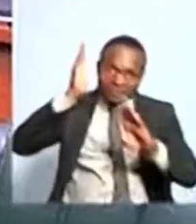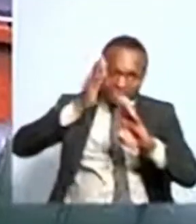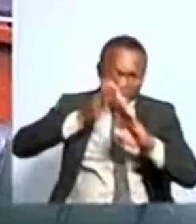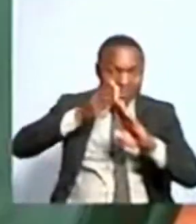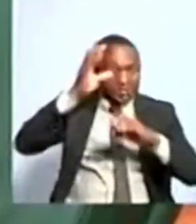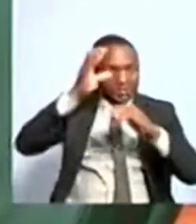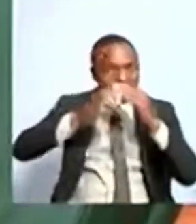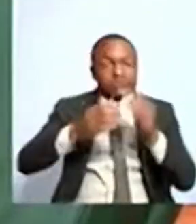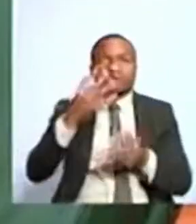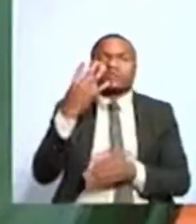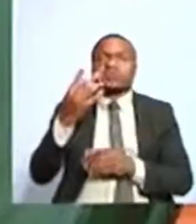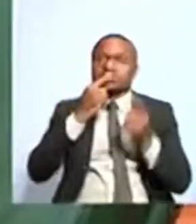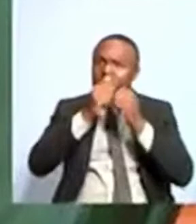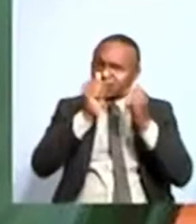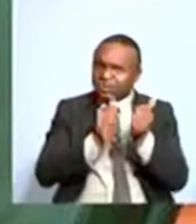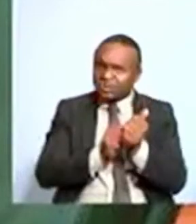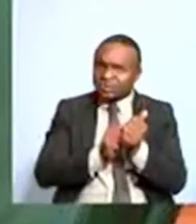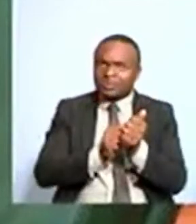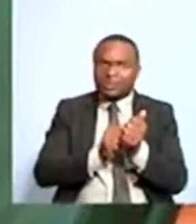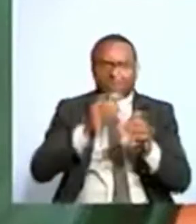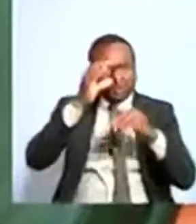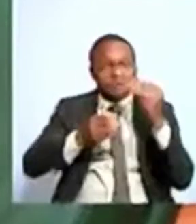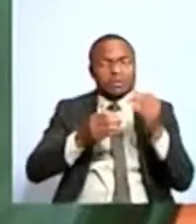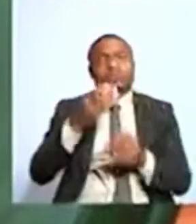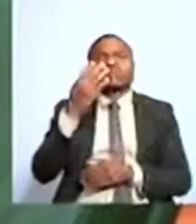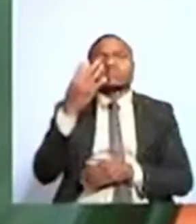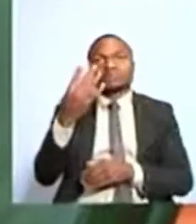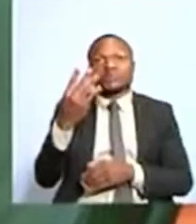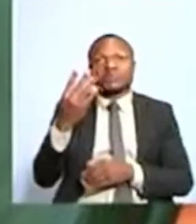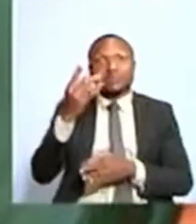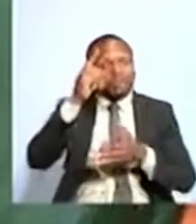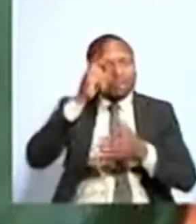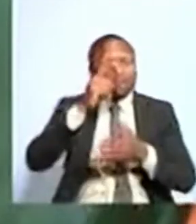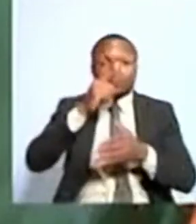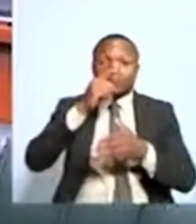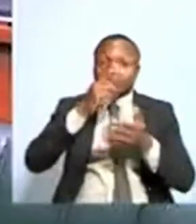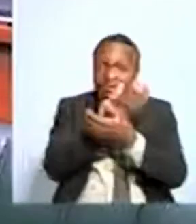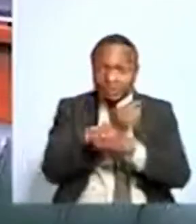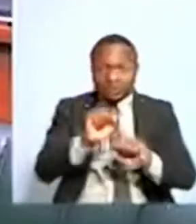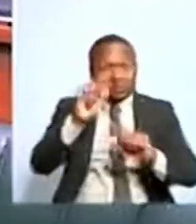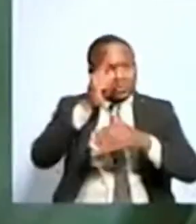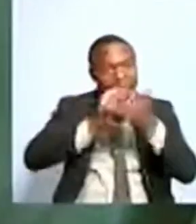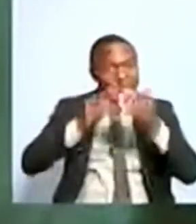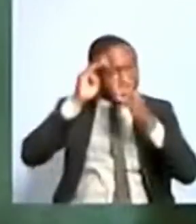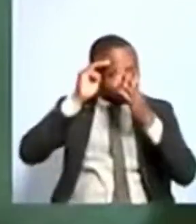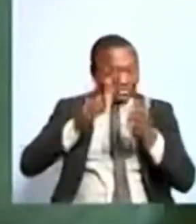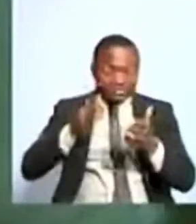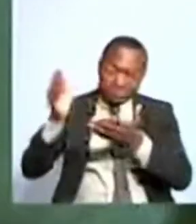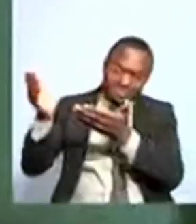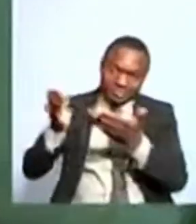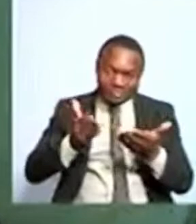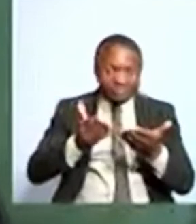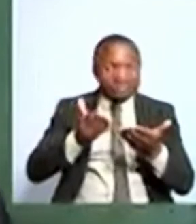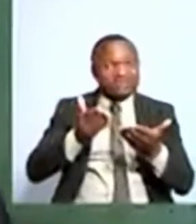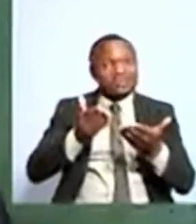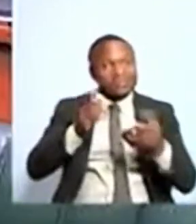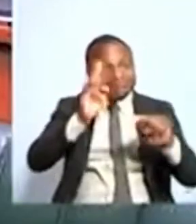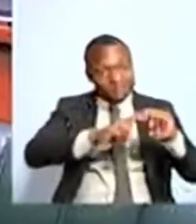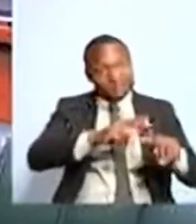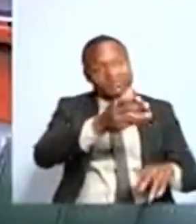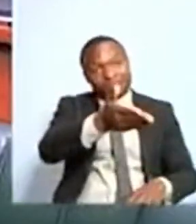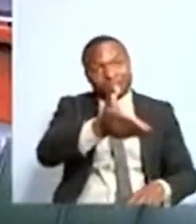4. Yes, I'm talking about clause 4. Yes. I'm trying to address what the minister brought out. Honorable member, let me guide, sit.